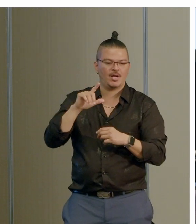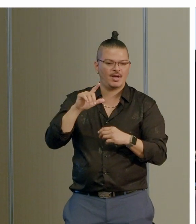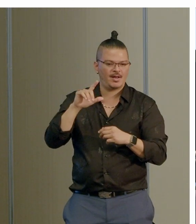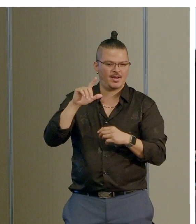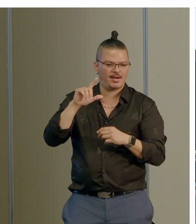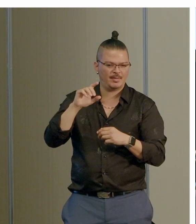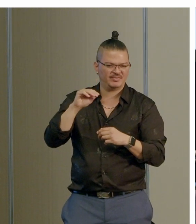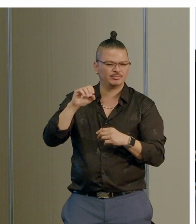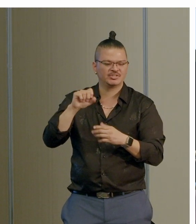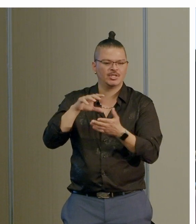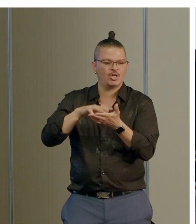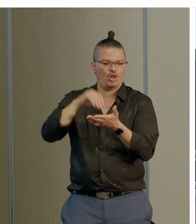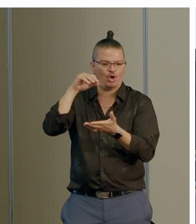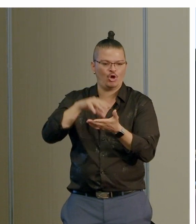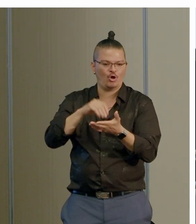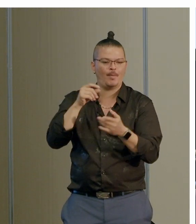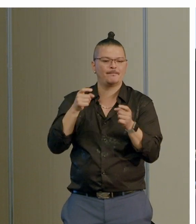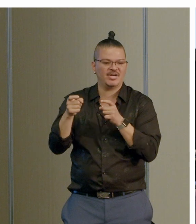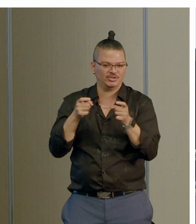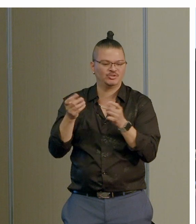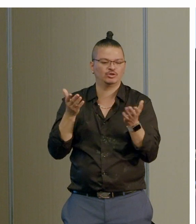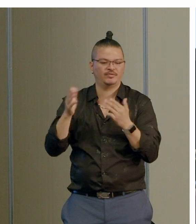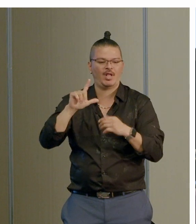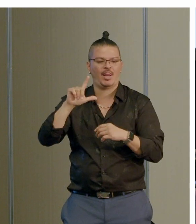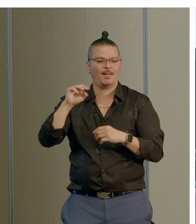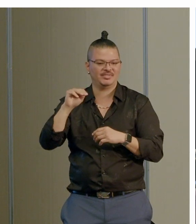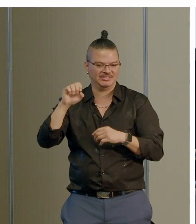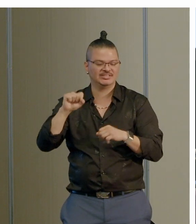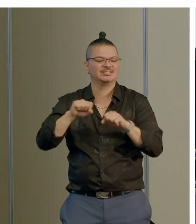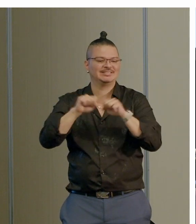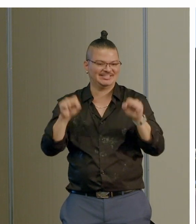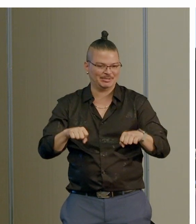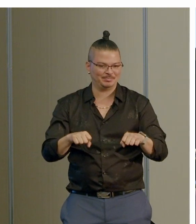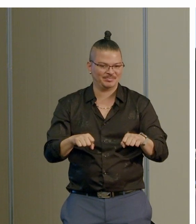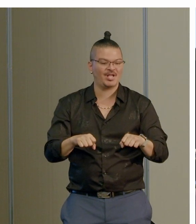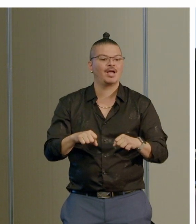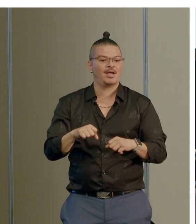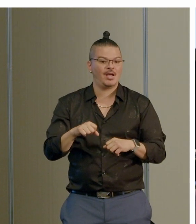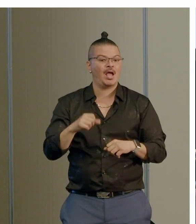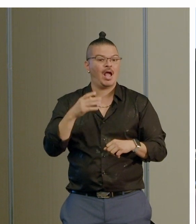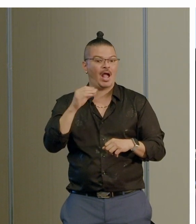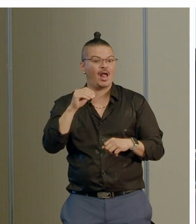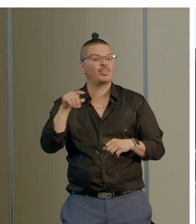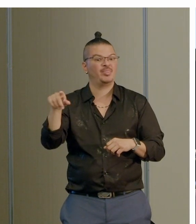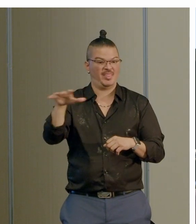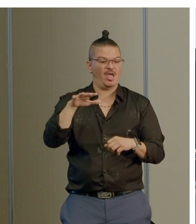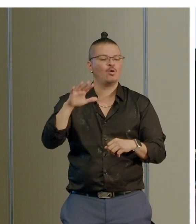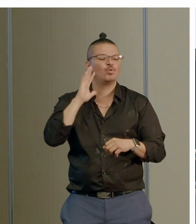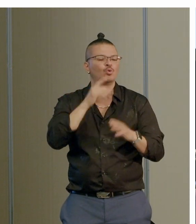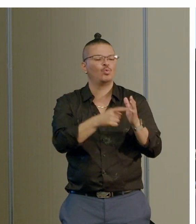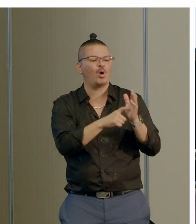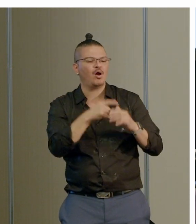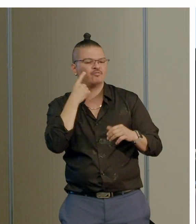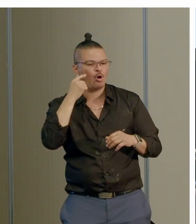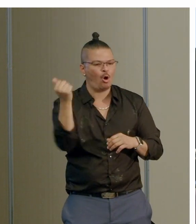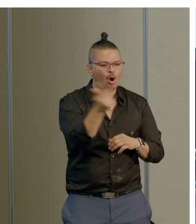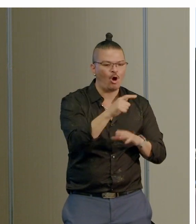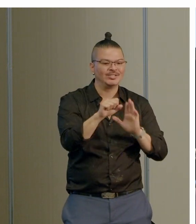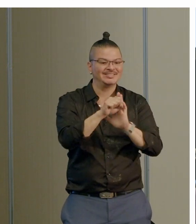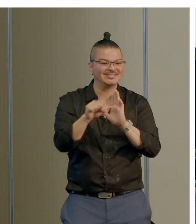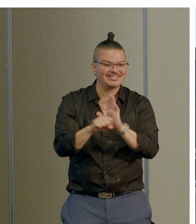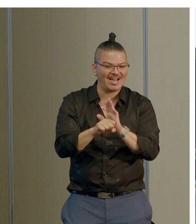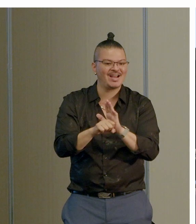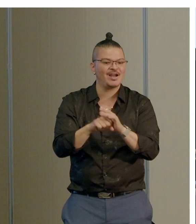project to help us locate the courses that are going to be required by state employees. And we're just